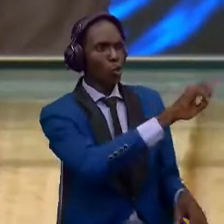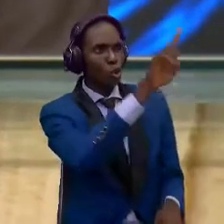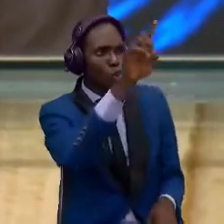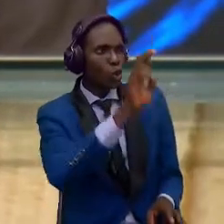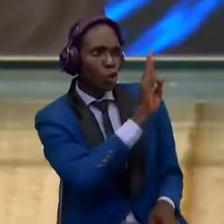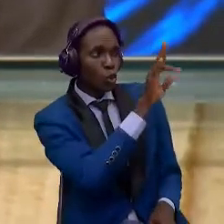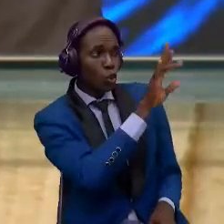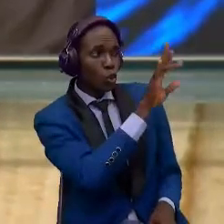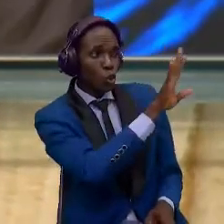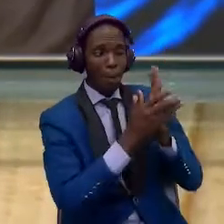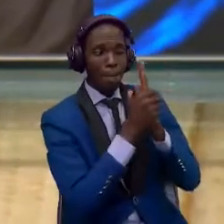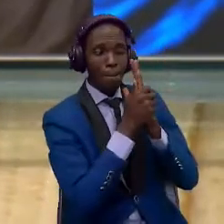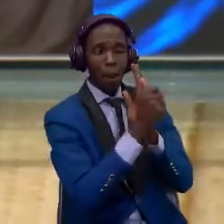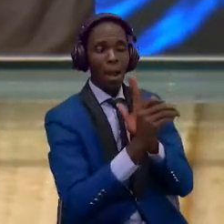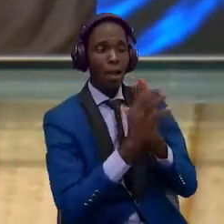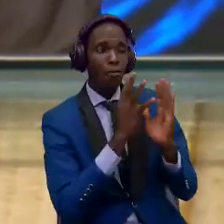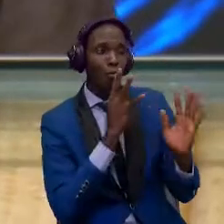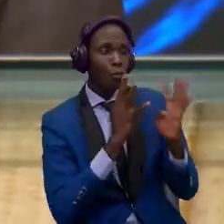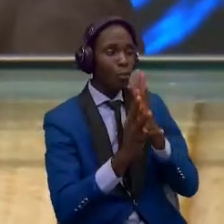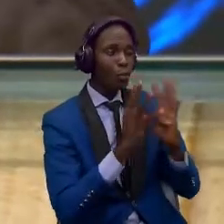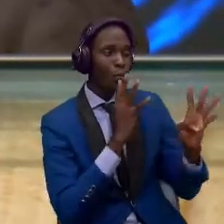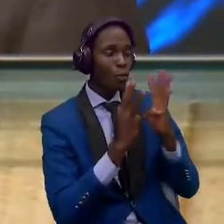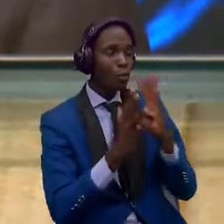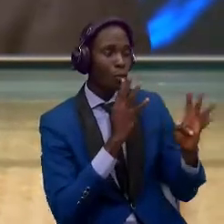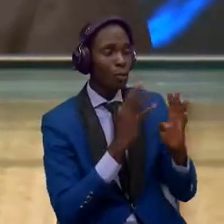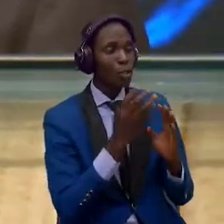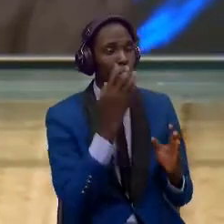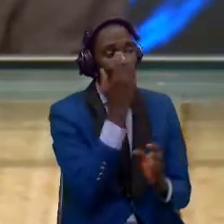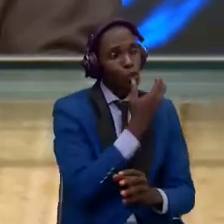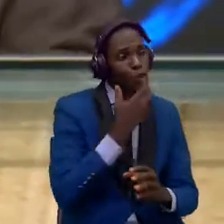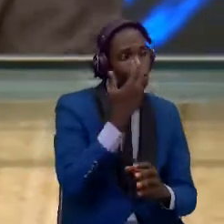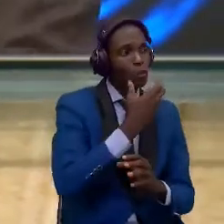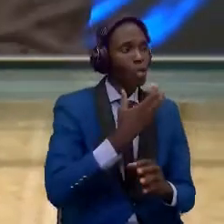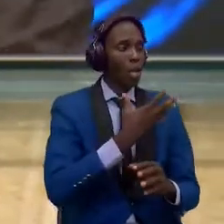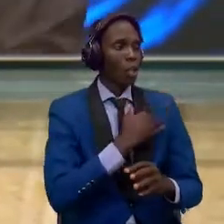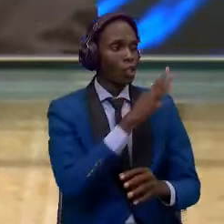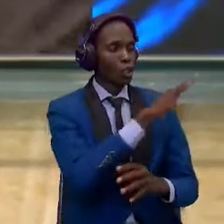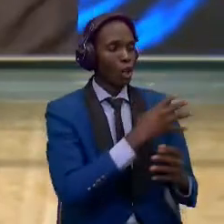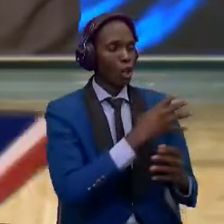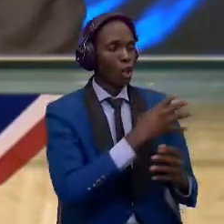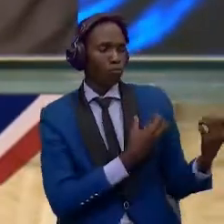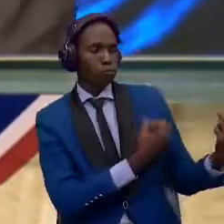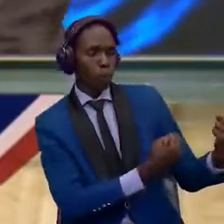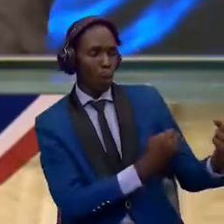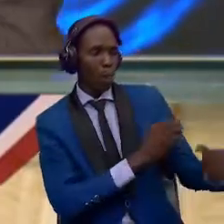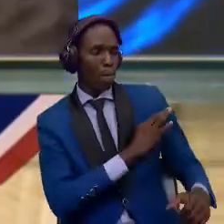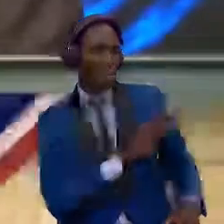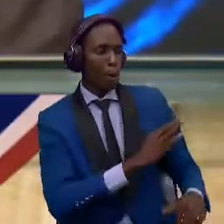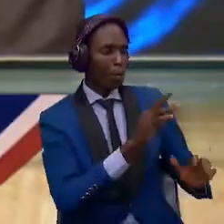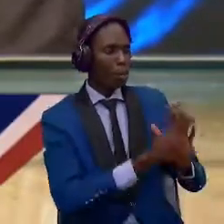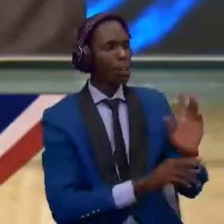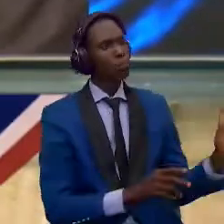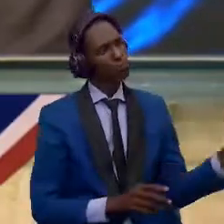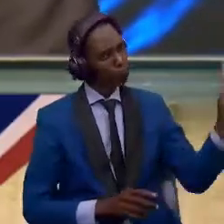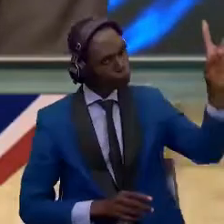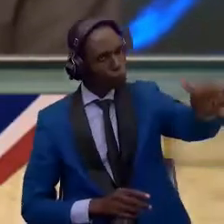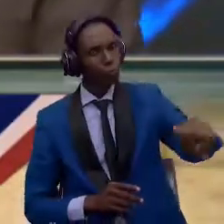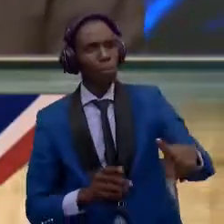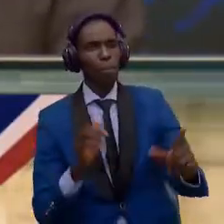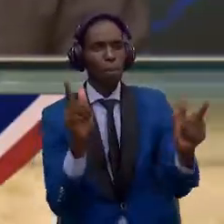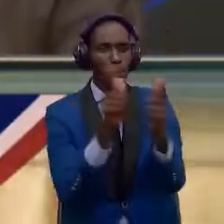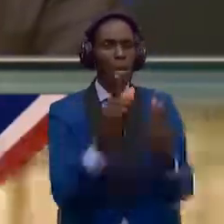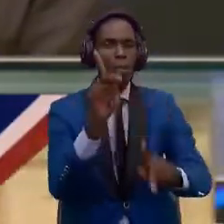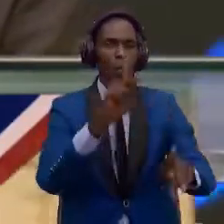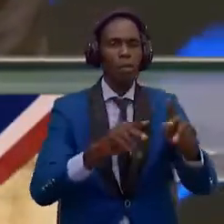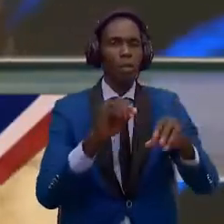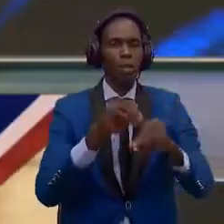communication skill, ability and strength, and your boldness and your charisma. Come to Corinth and go and come and talk to them. On